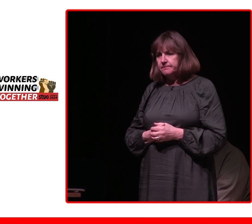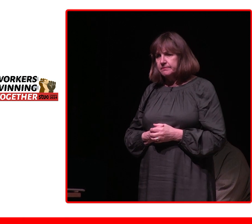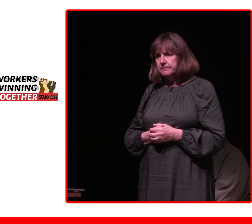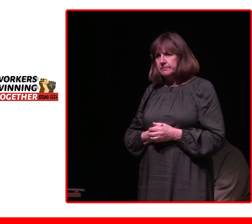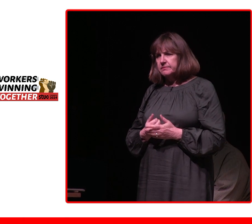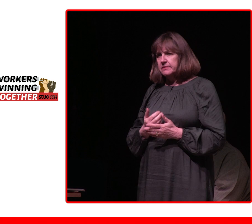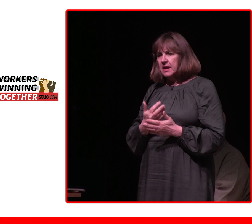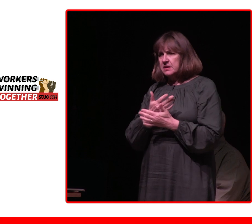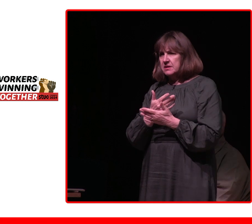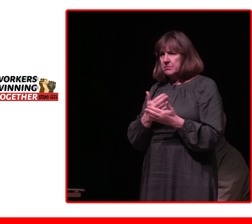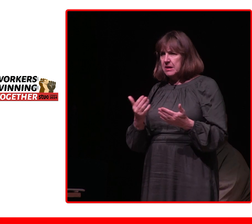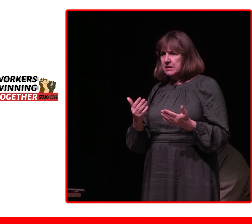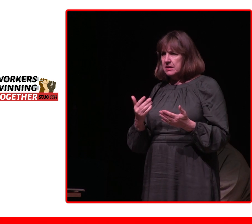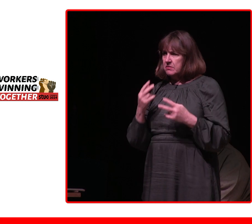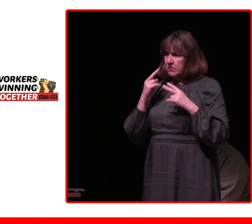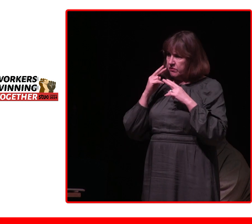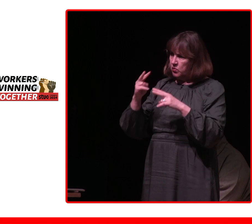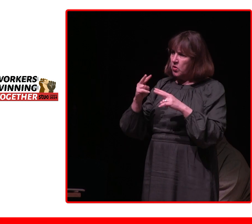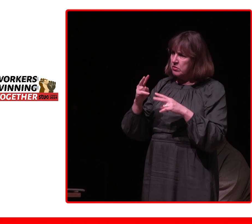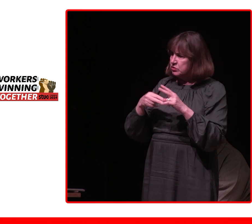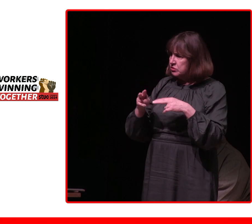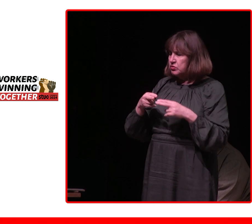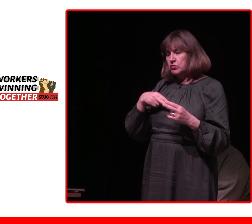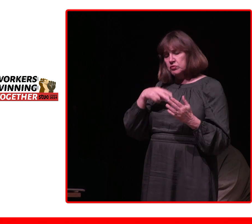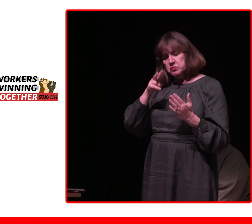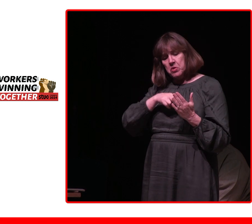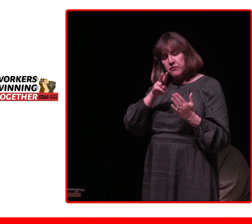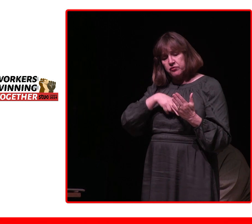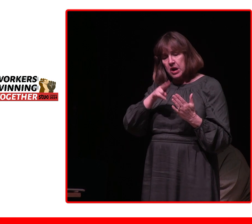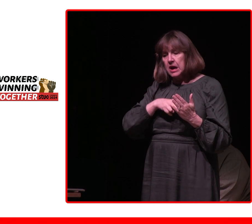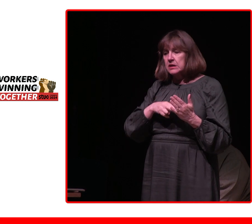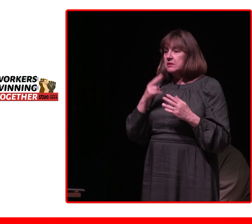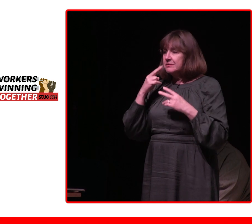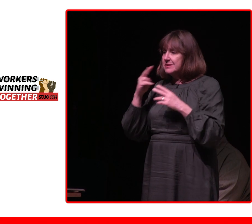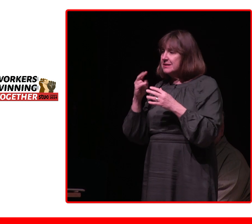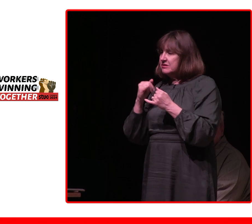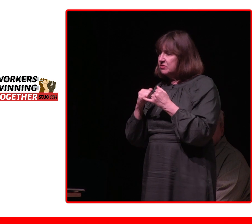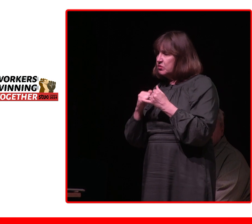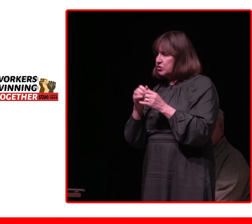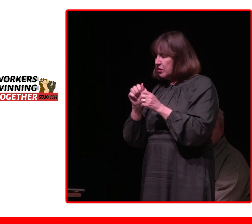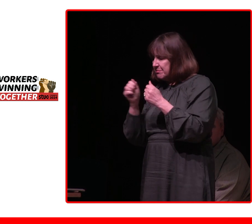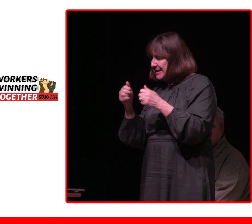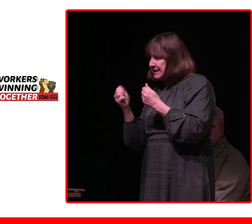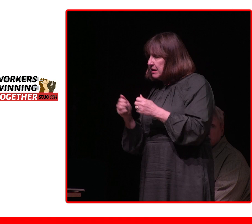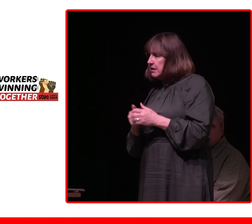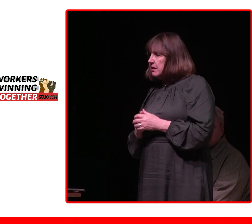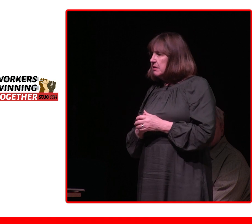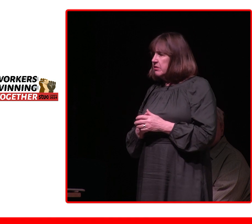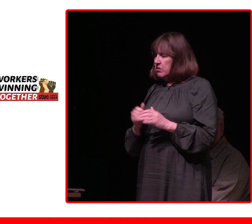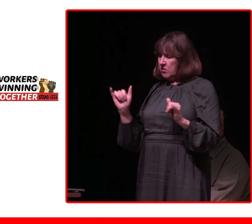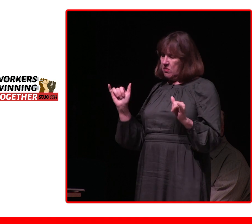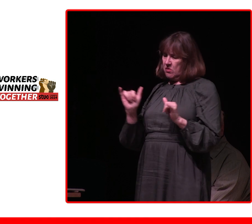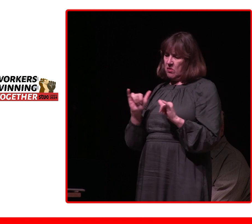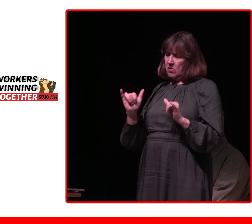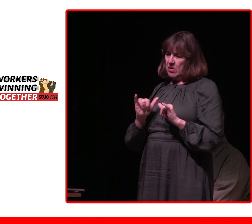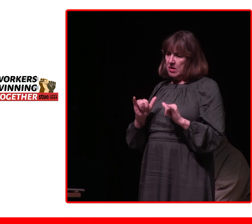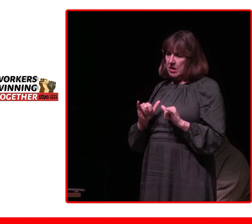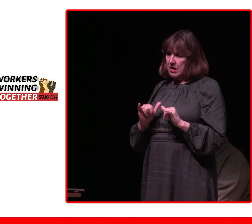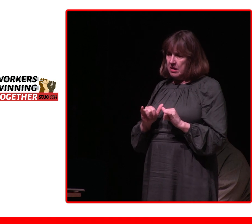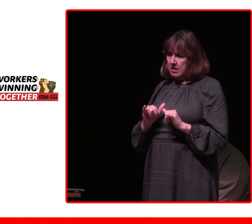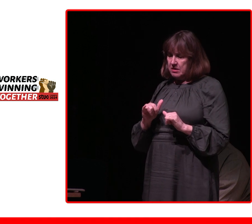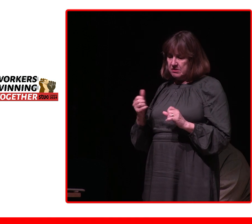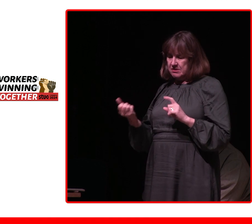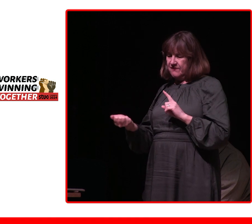many have, I've watched the news, I've read articles, seen on social media the untold horrors the Israeli government are inflicting on the Palestinian